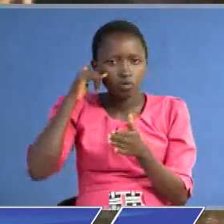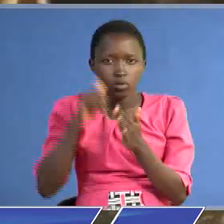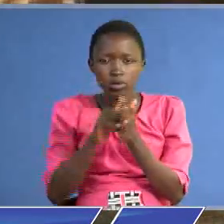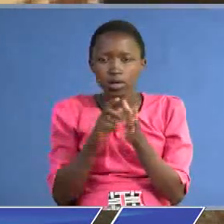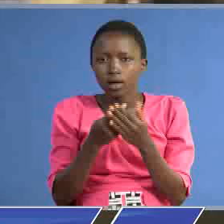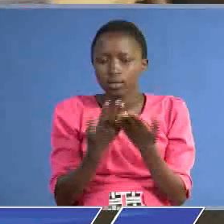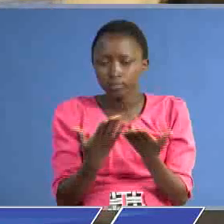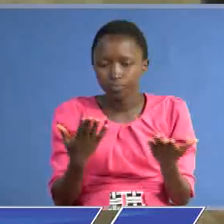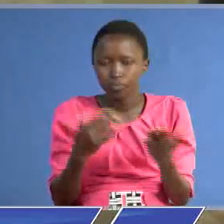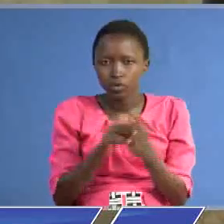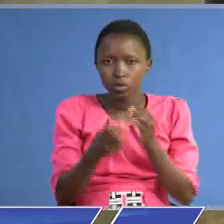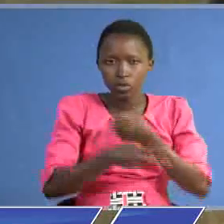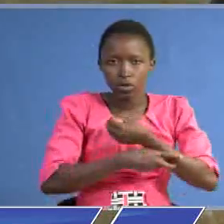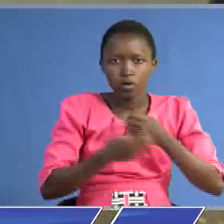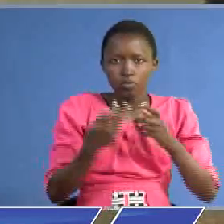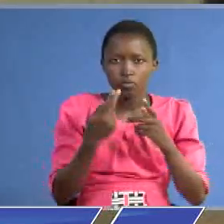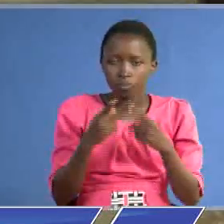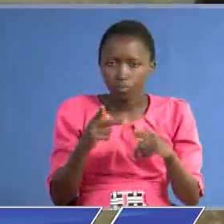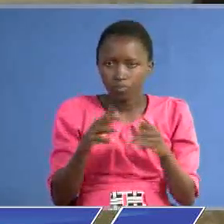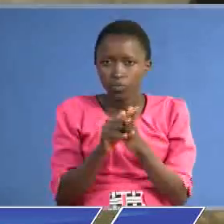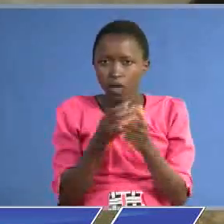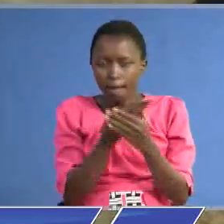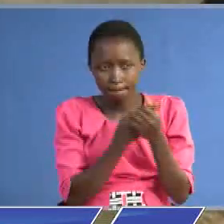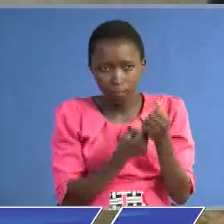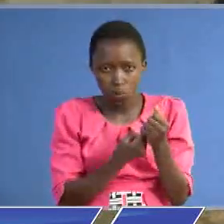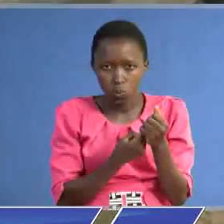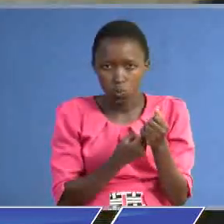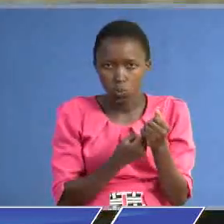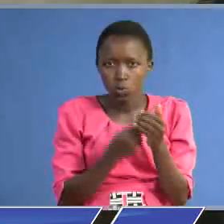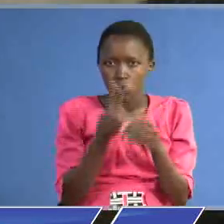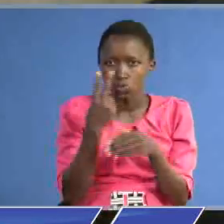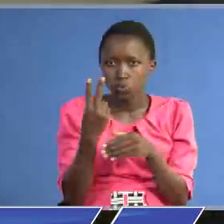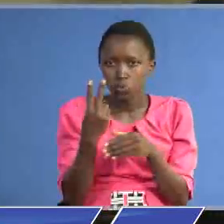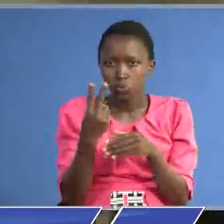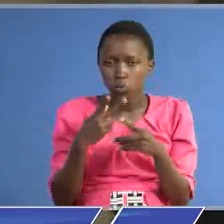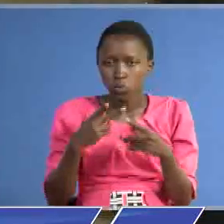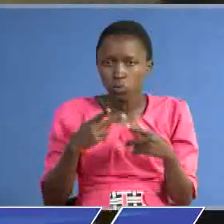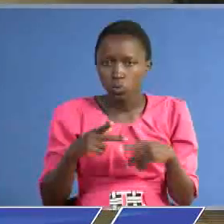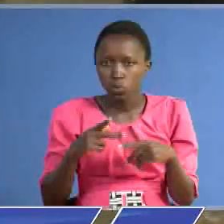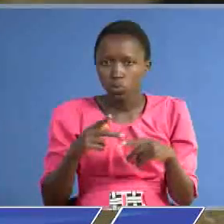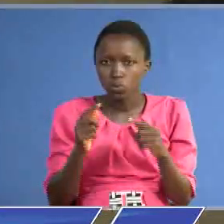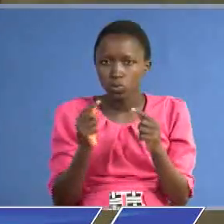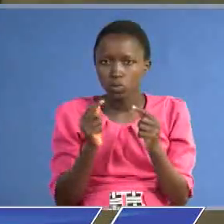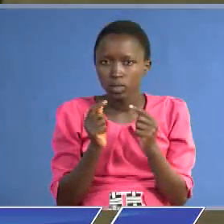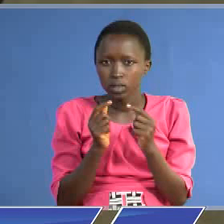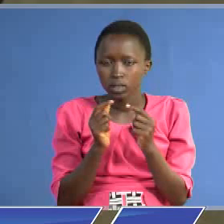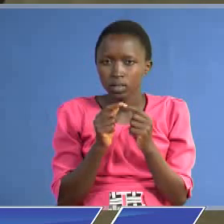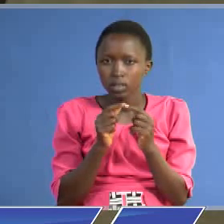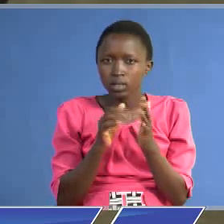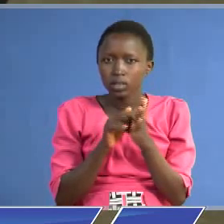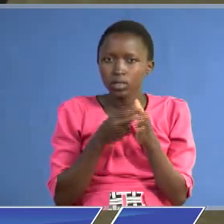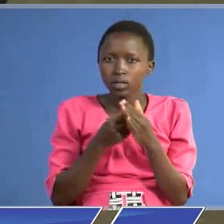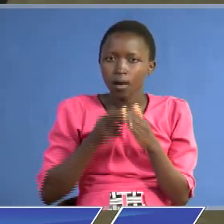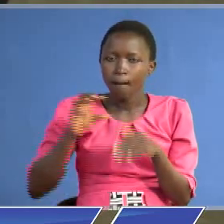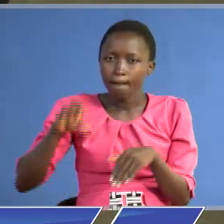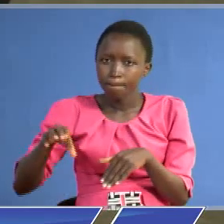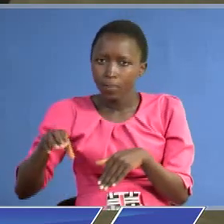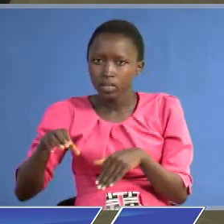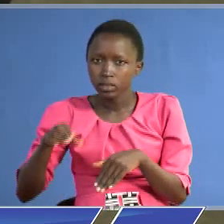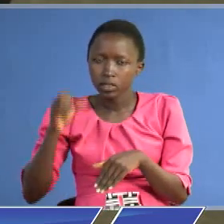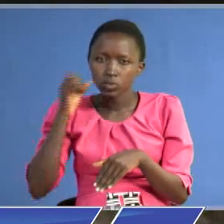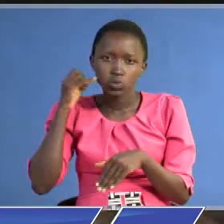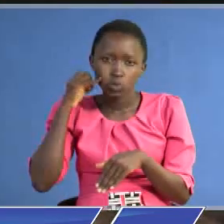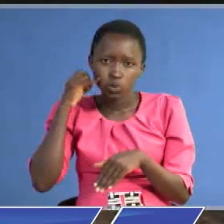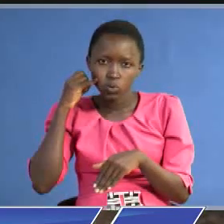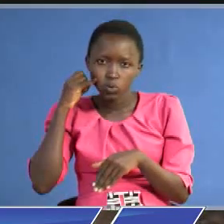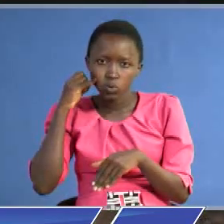and property stolen from the passengers. In both incidents, two passengers, who included a woman, would board a matatu in Nakuru